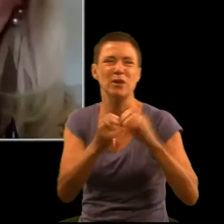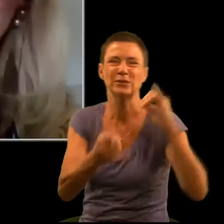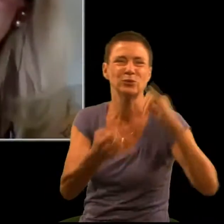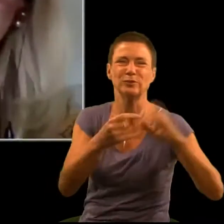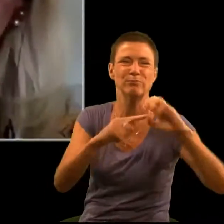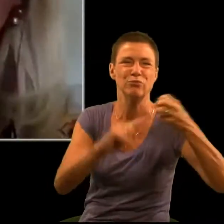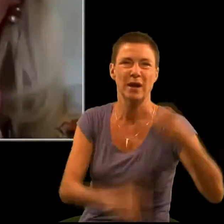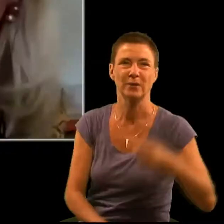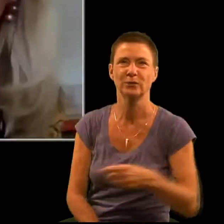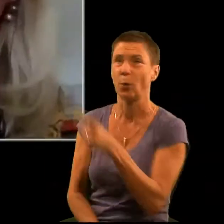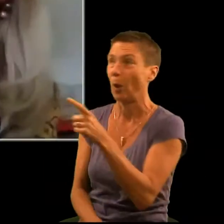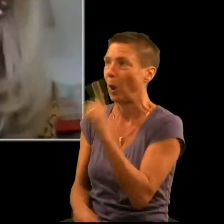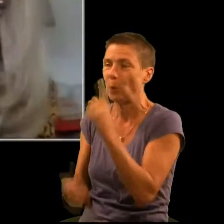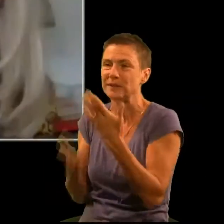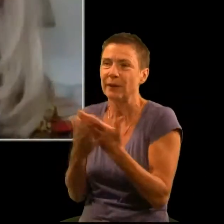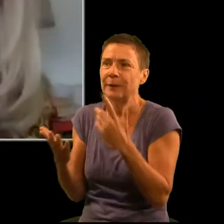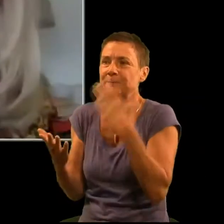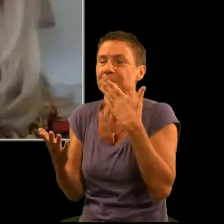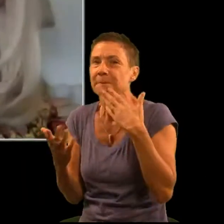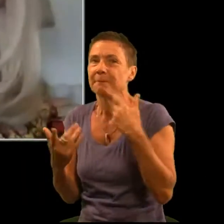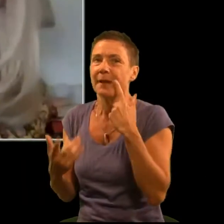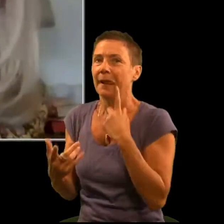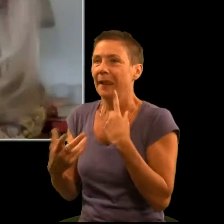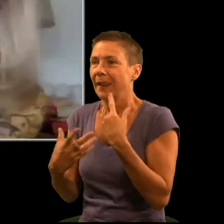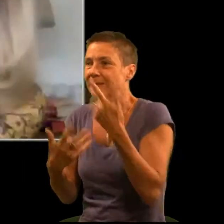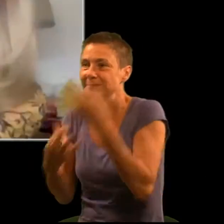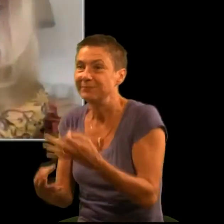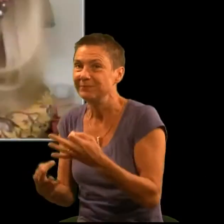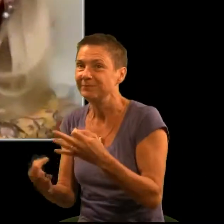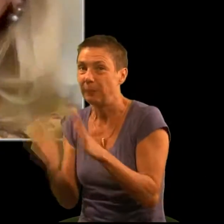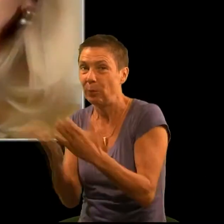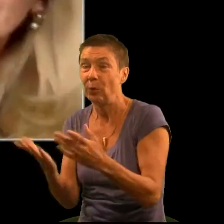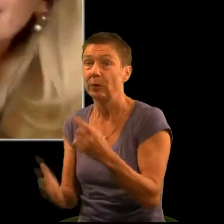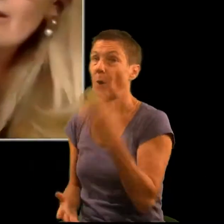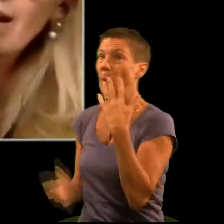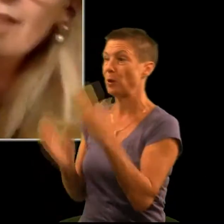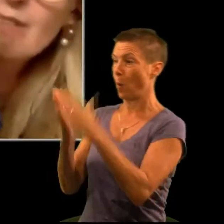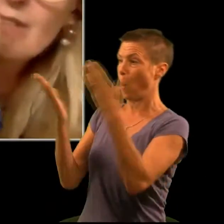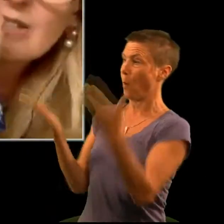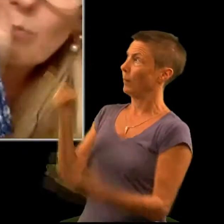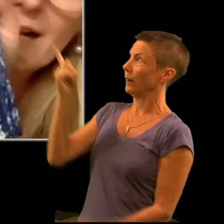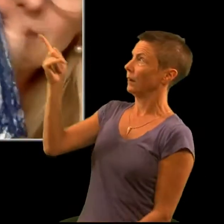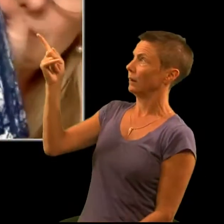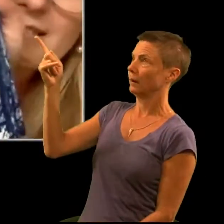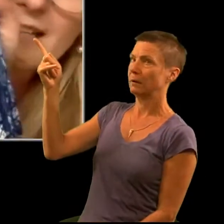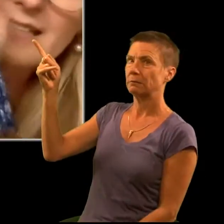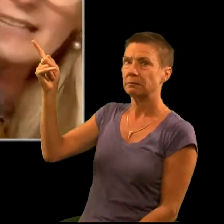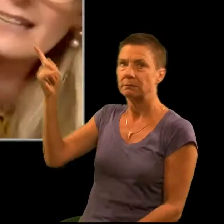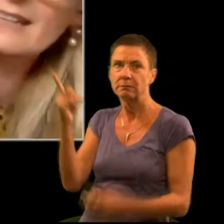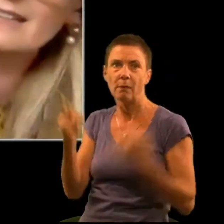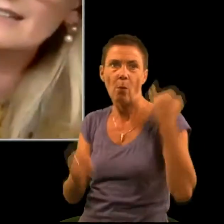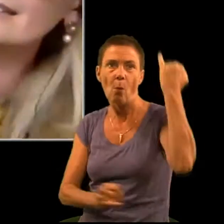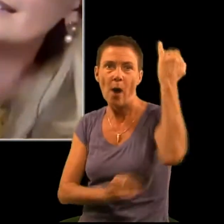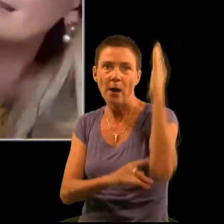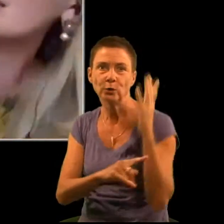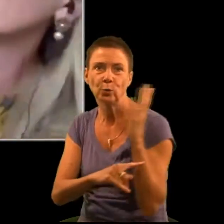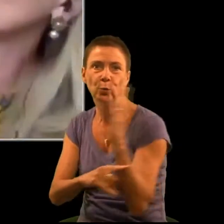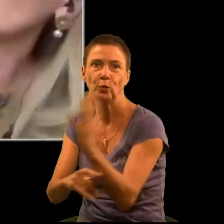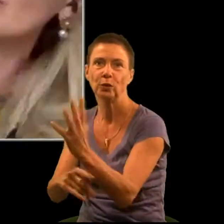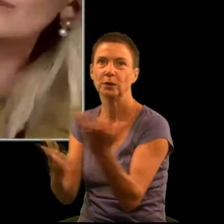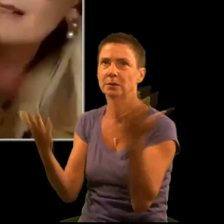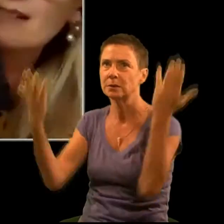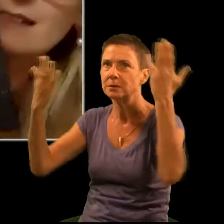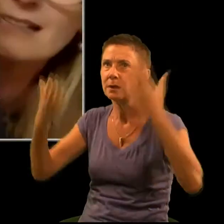how sweety like. And when you open it up, you have the sort of wild woods underneath, and there's